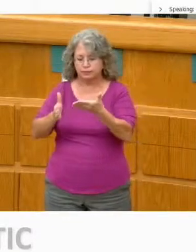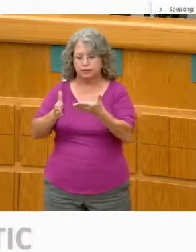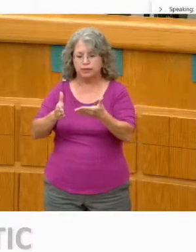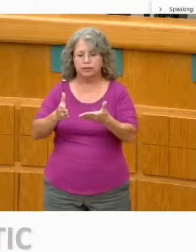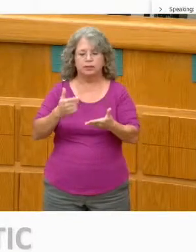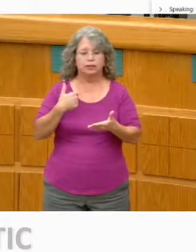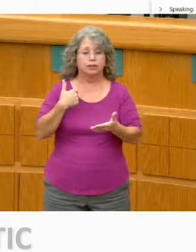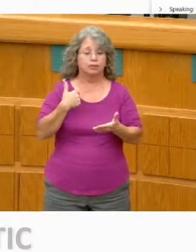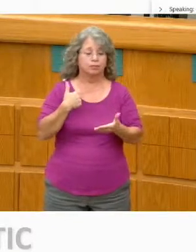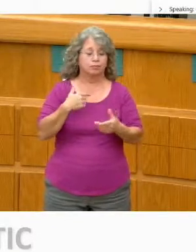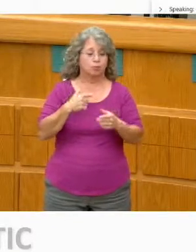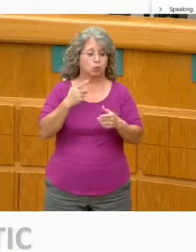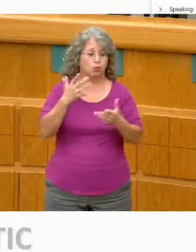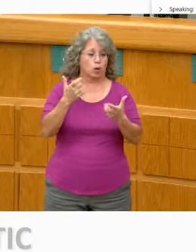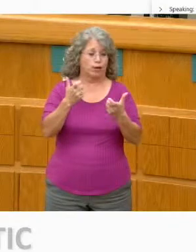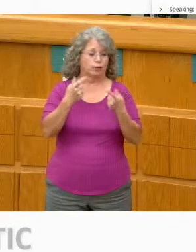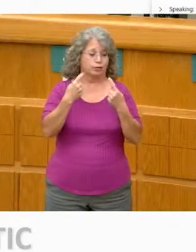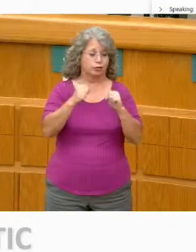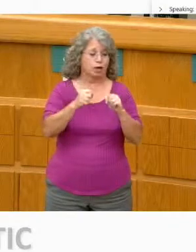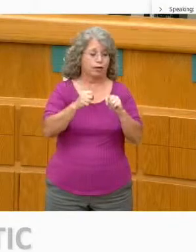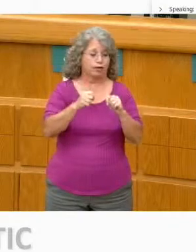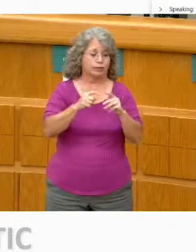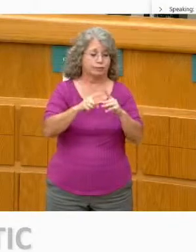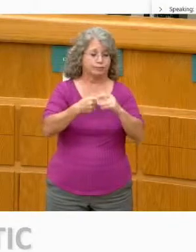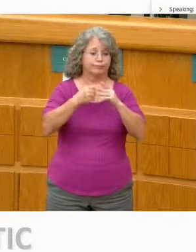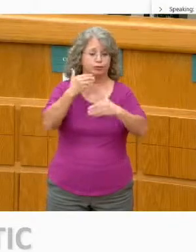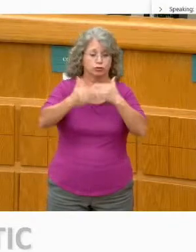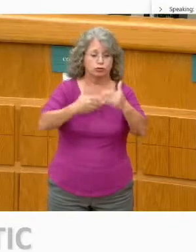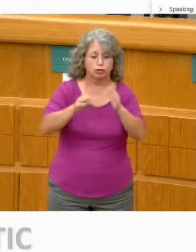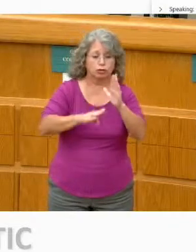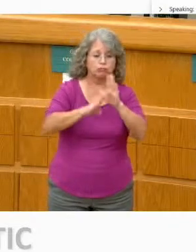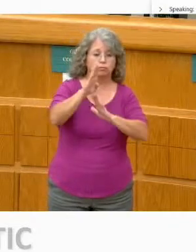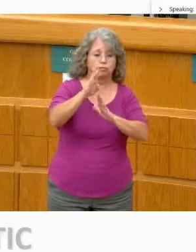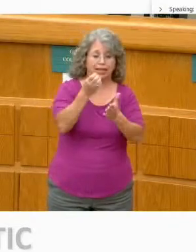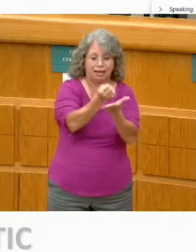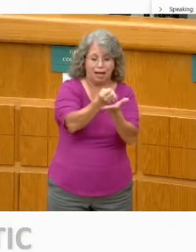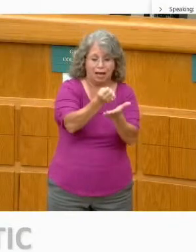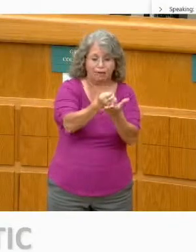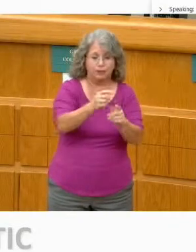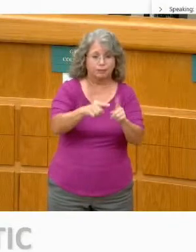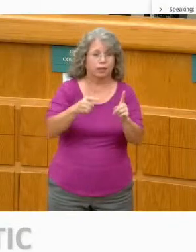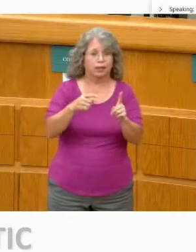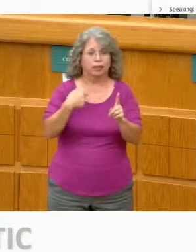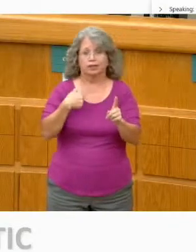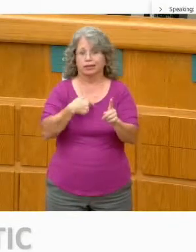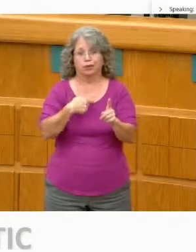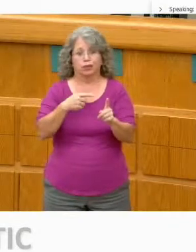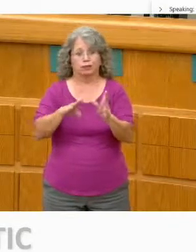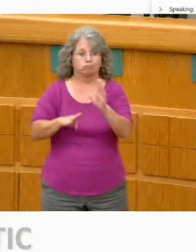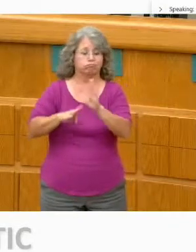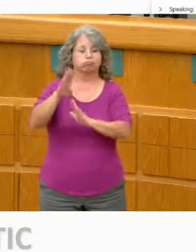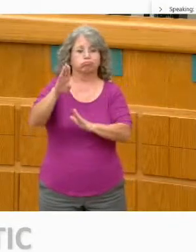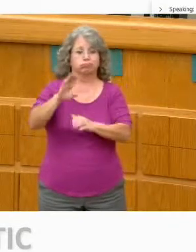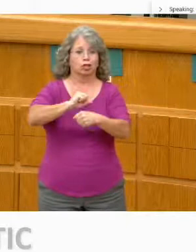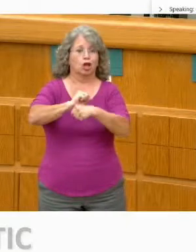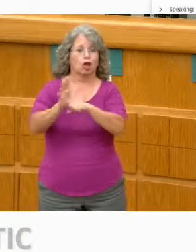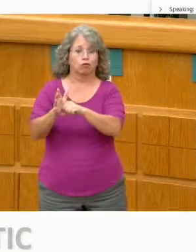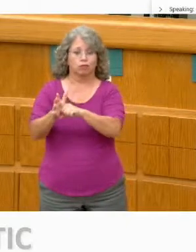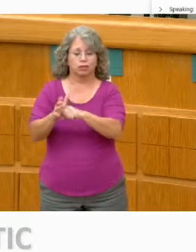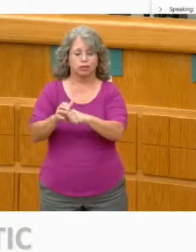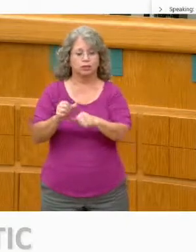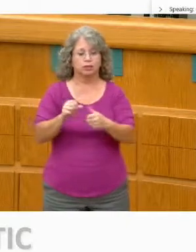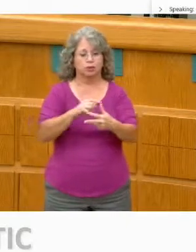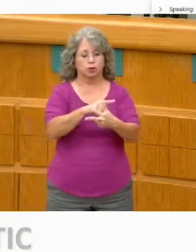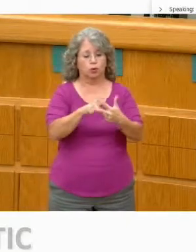economy. And what we found is that we really kickstarted COVID when we opened up Texas to level 3. So